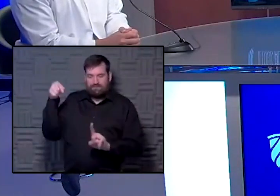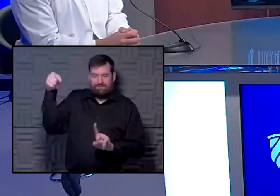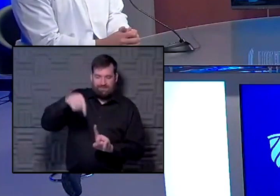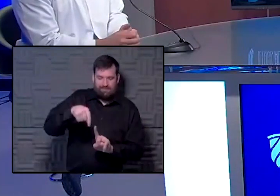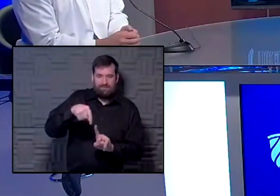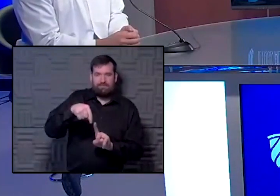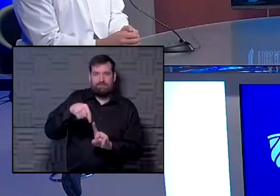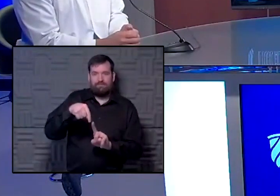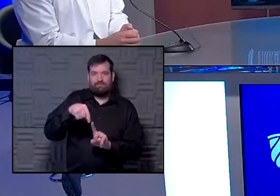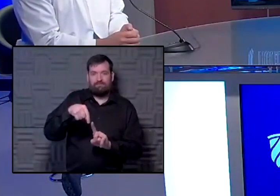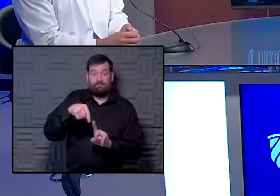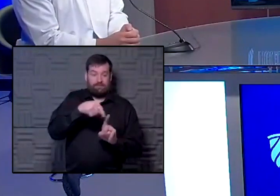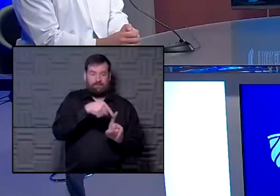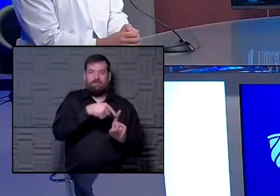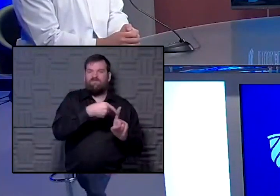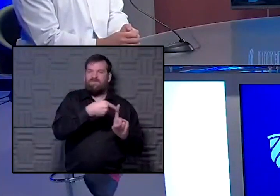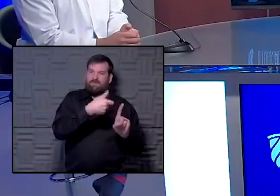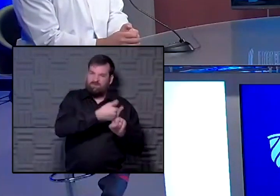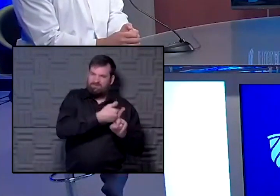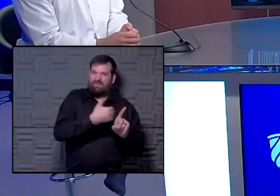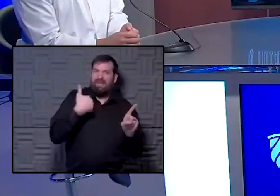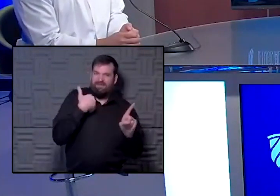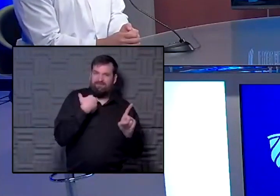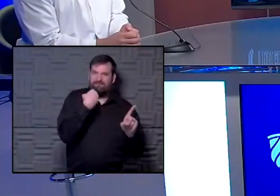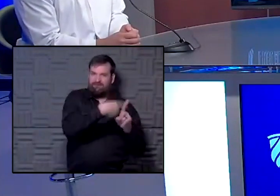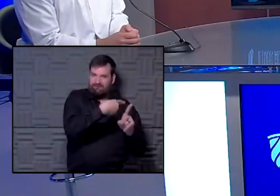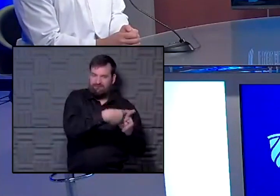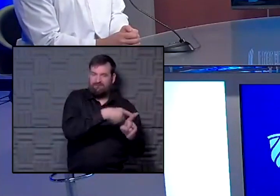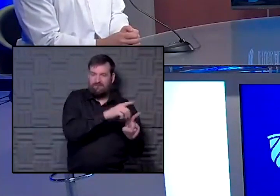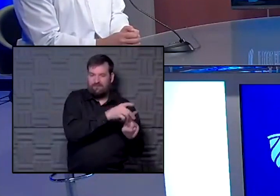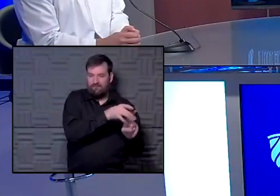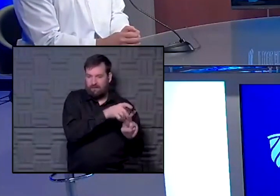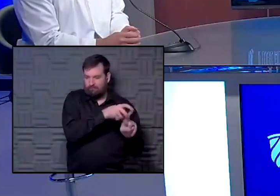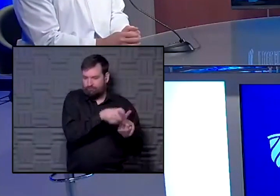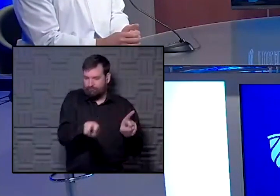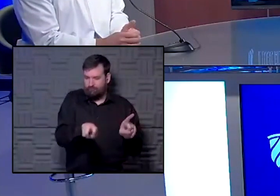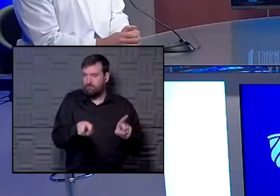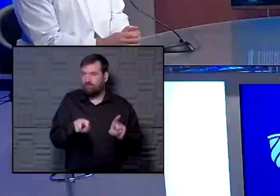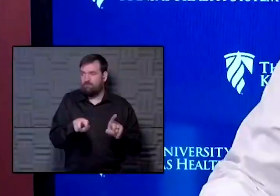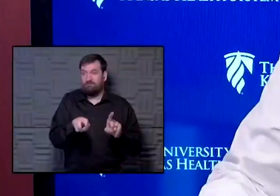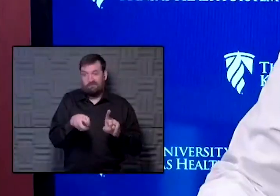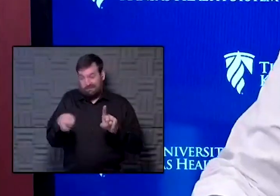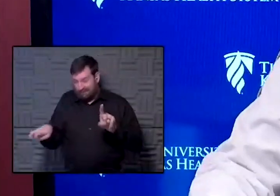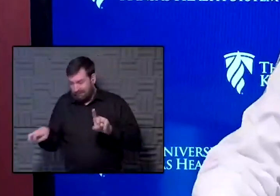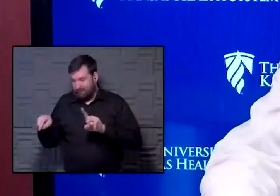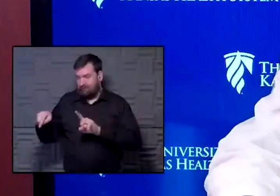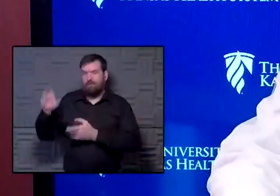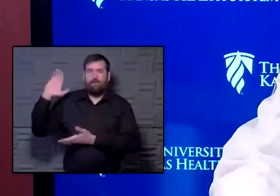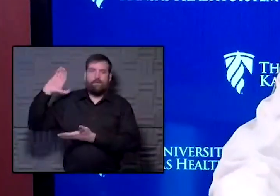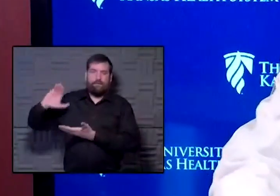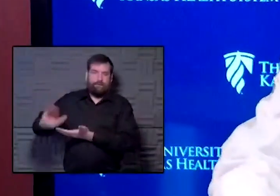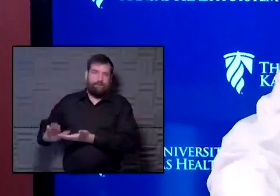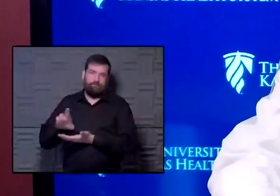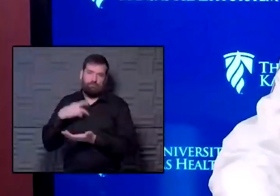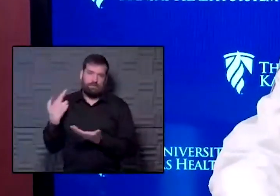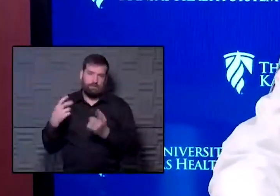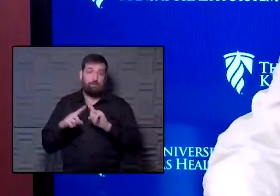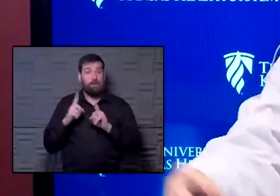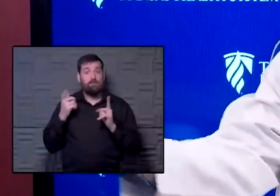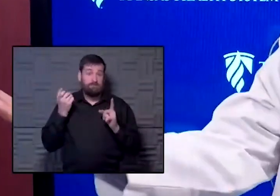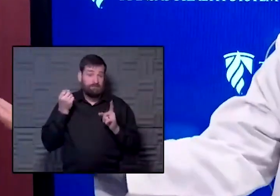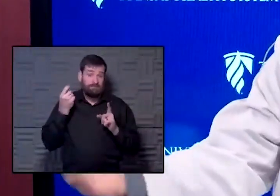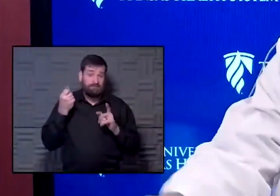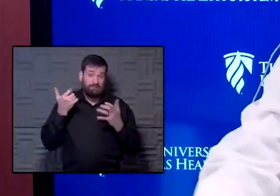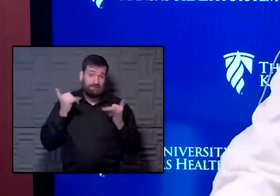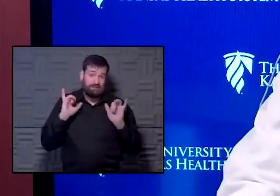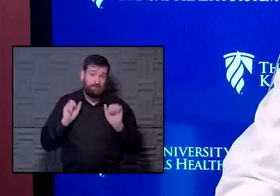of the source, and I think that because you're a contact of a contact, the percentages go down. So, but it is still,